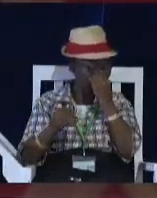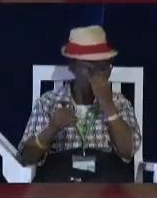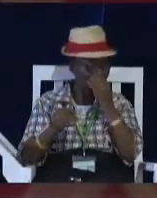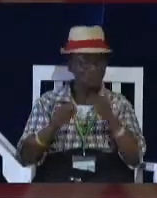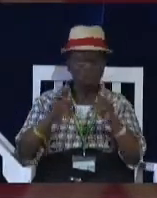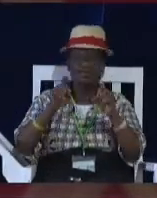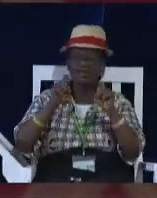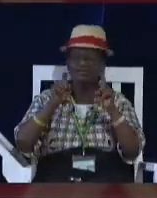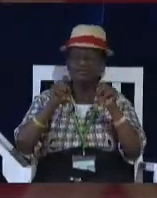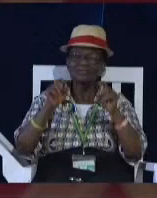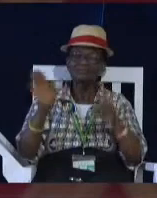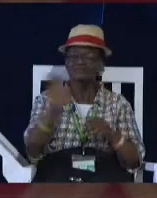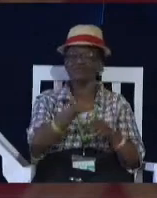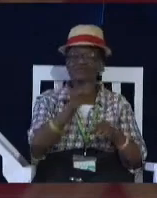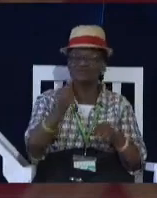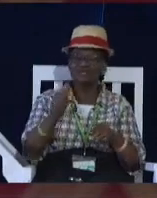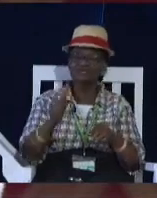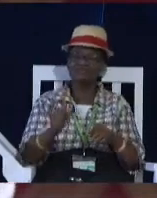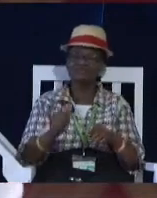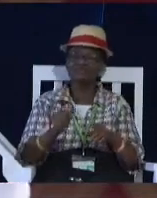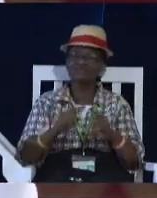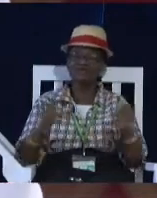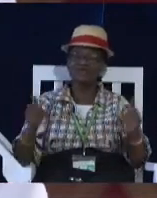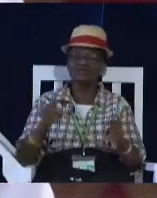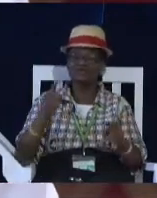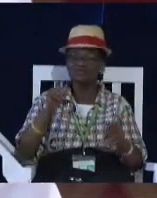Very serious statement.